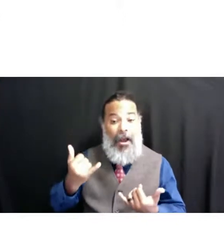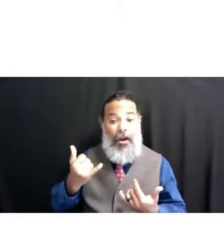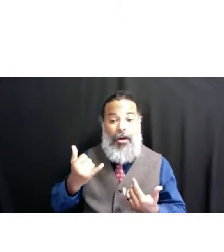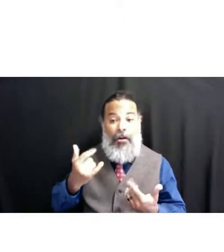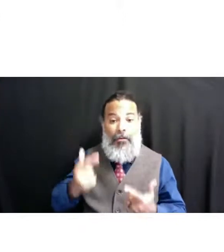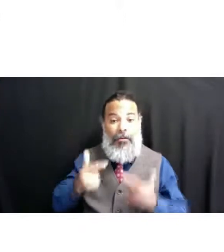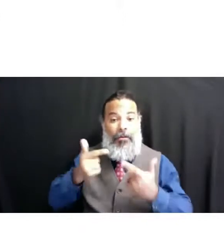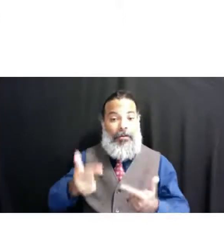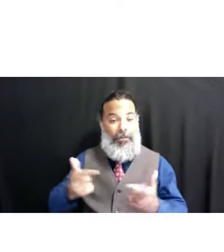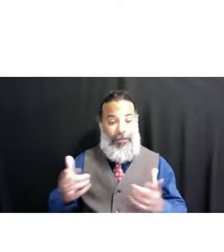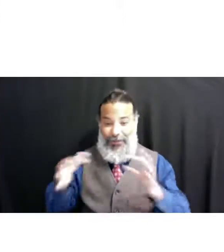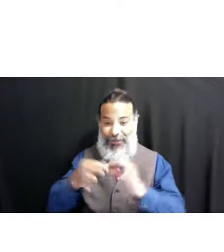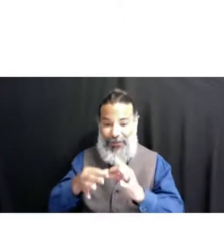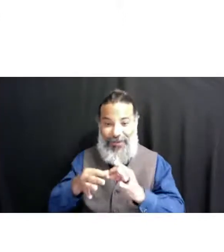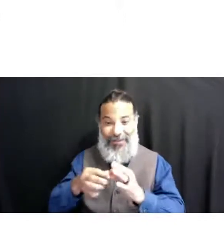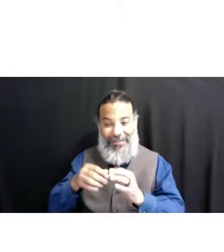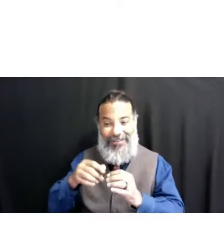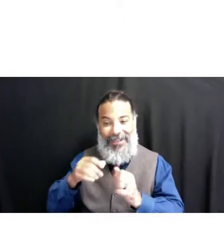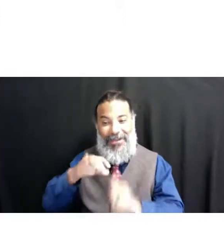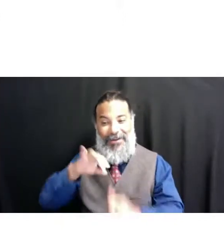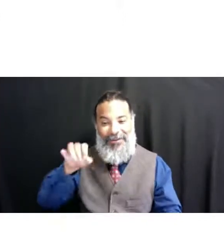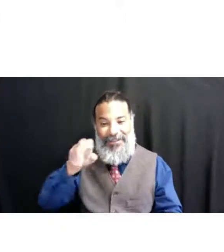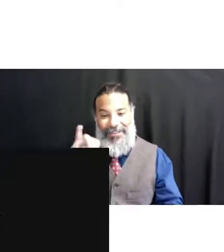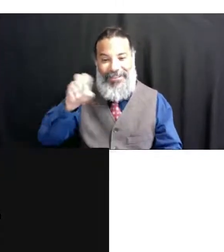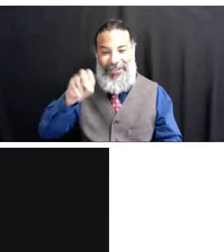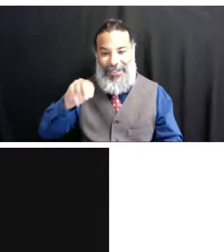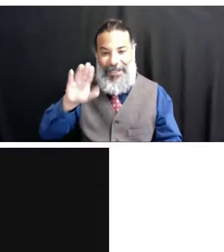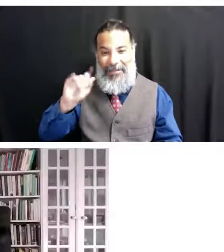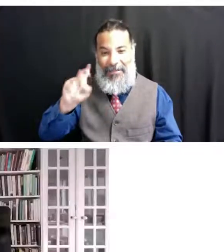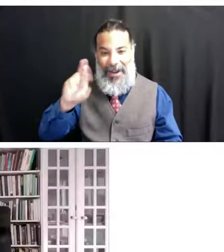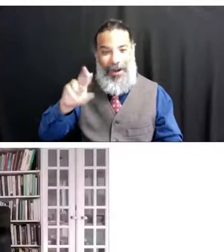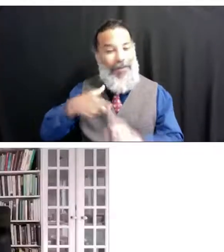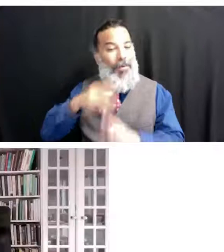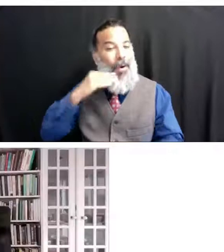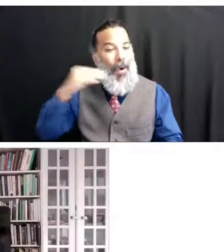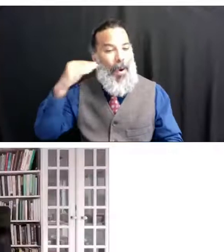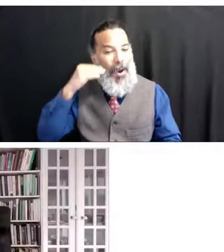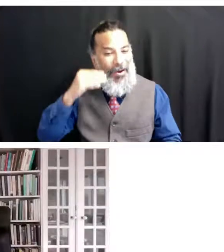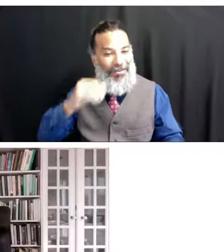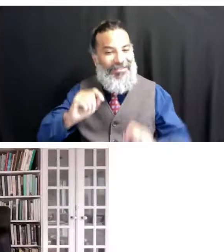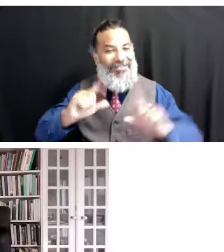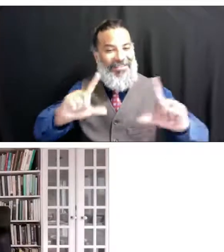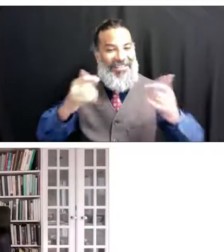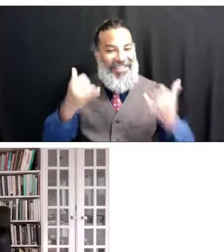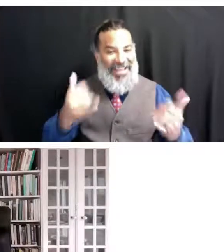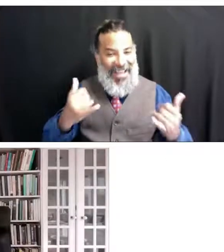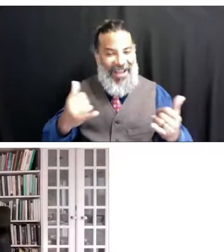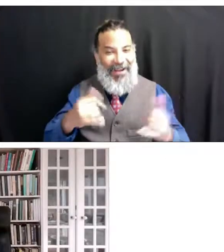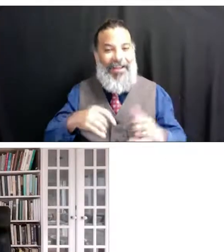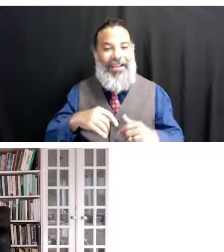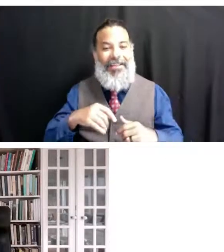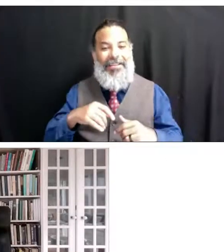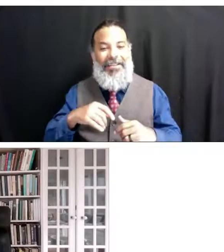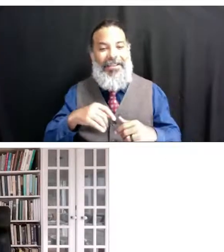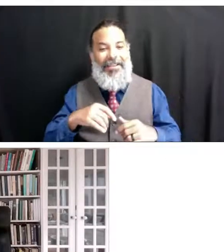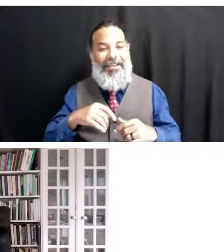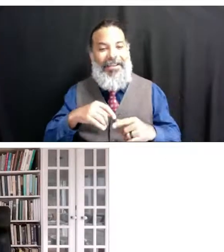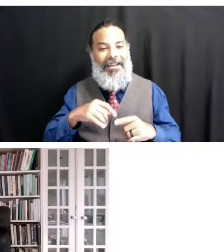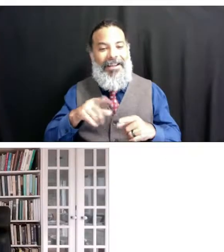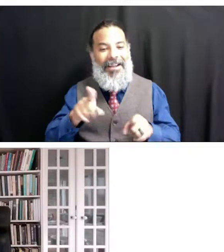be joined by Jean Baker from her home, and I'll bring her in now, as well as